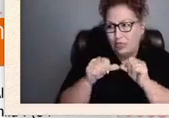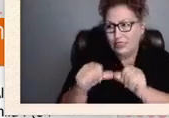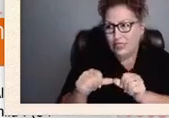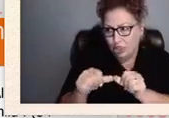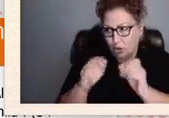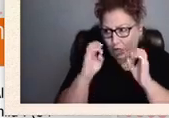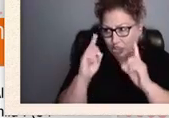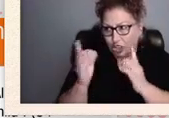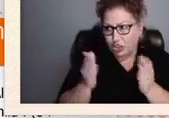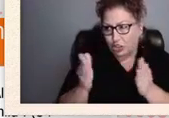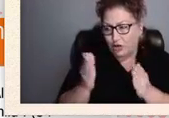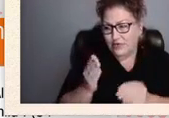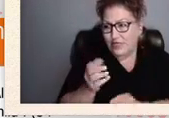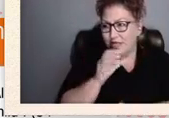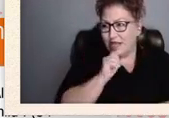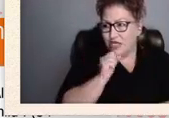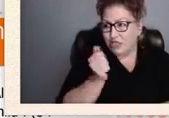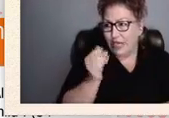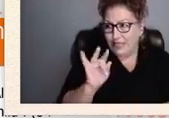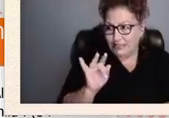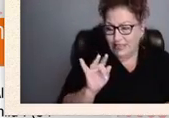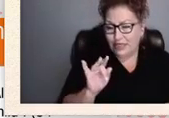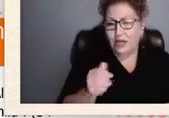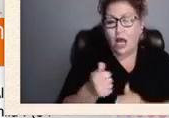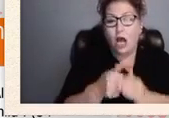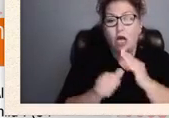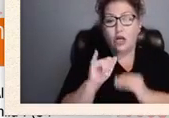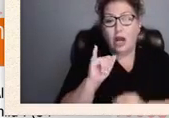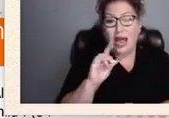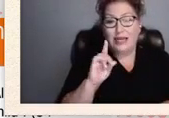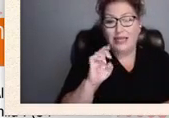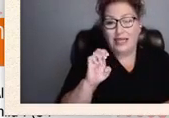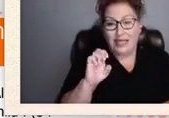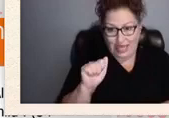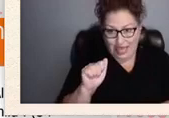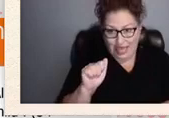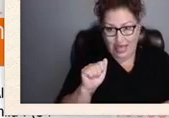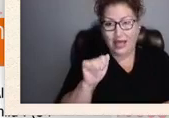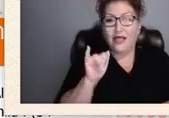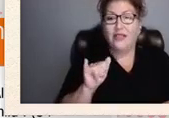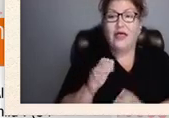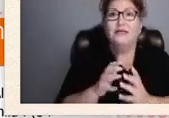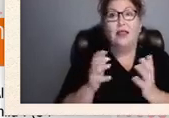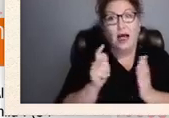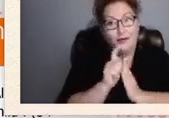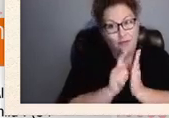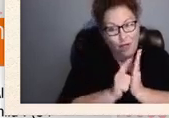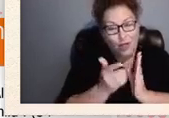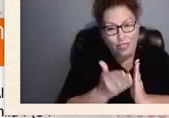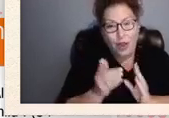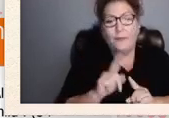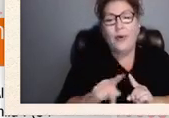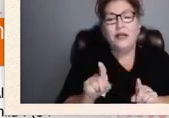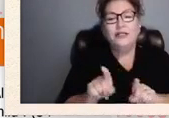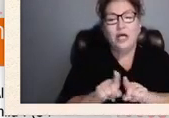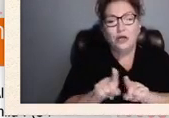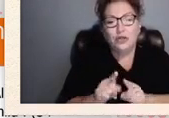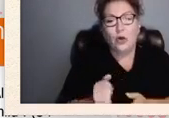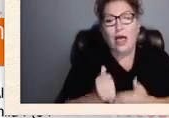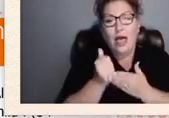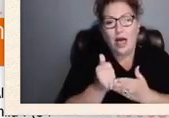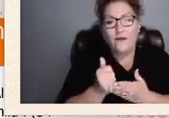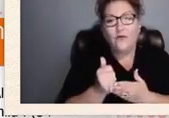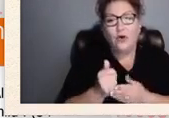at age 18. Well, under IDEA, and yes, there's a lot of law in here, but it is also helpful if you need it as a